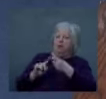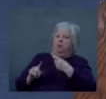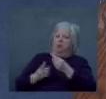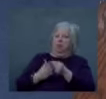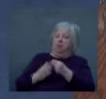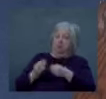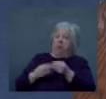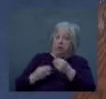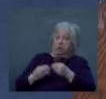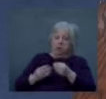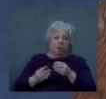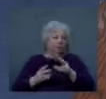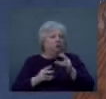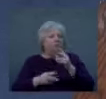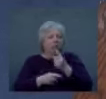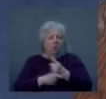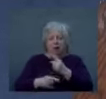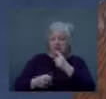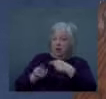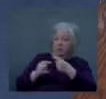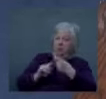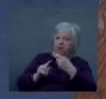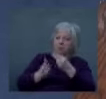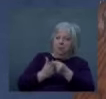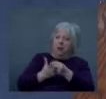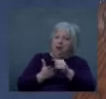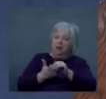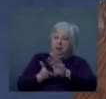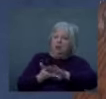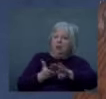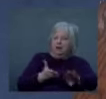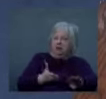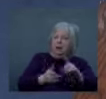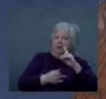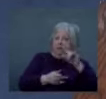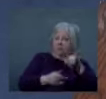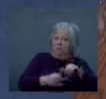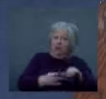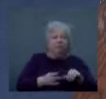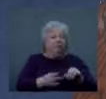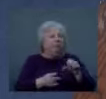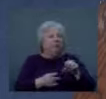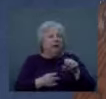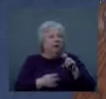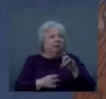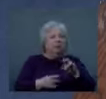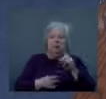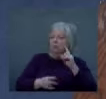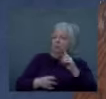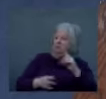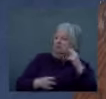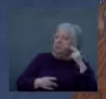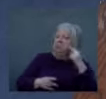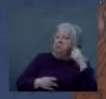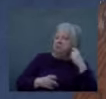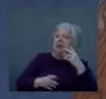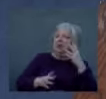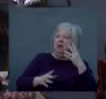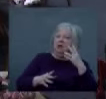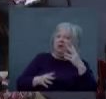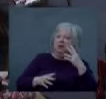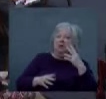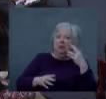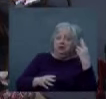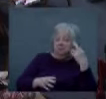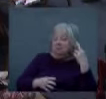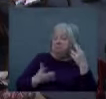budget. It's coming out of money that was set aside for this. Okay. Yes, sir. That's all I need. Sounds pretty reasonable. Thank you so much. Good luck